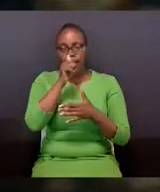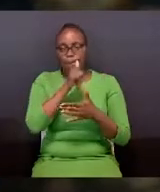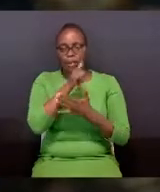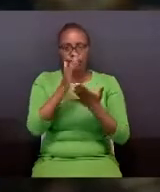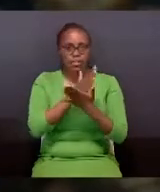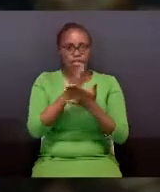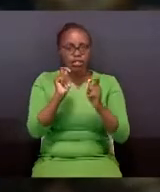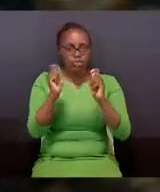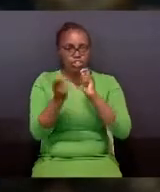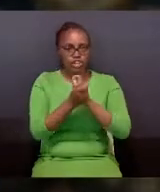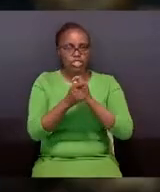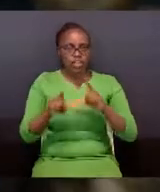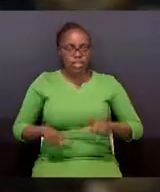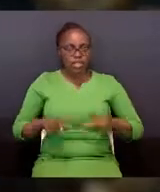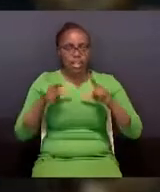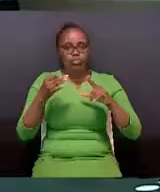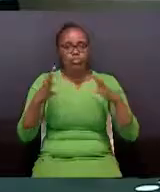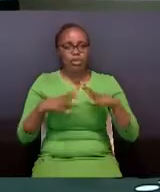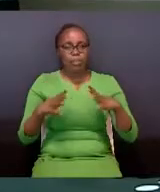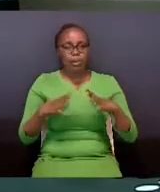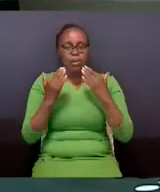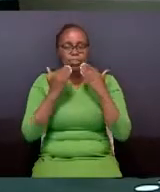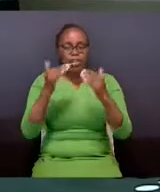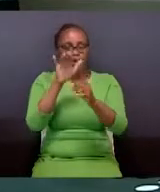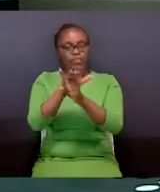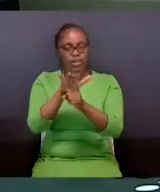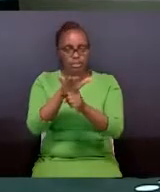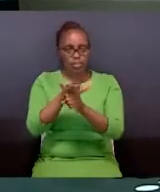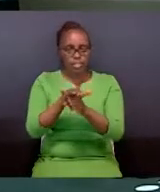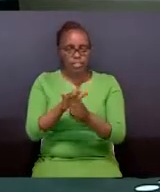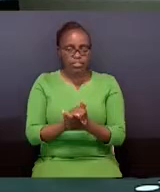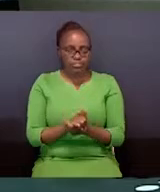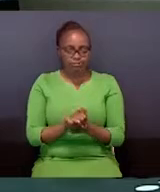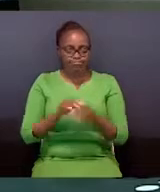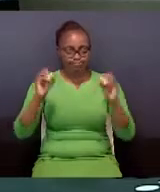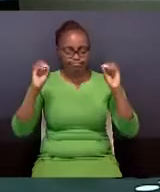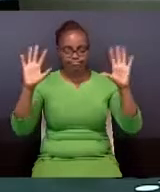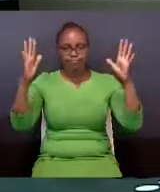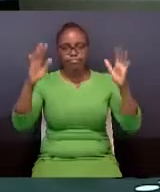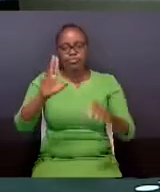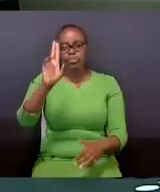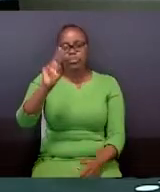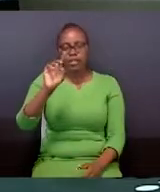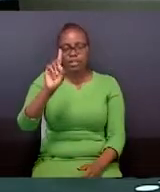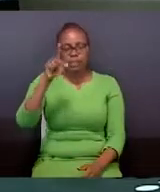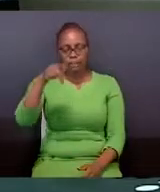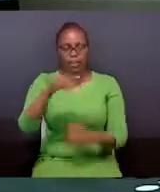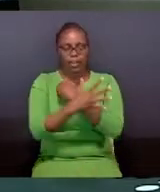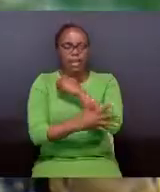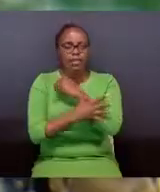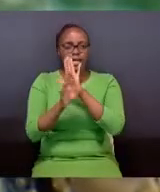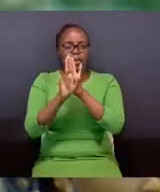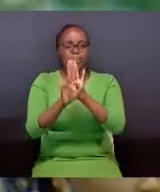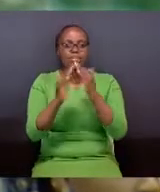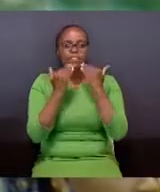in changing the lives of everyone. Thank you very much, Mr. Gomera. UNDP Country Representative, thank you for